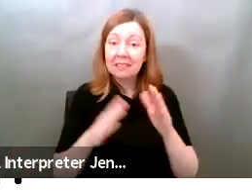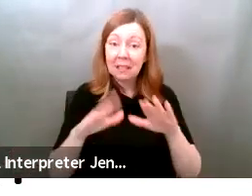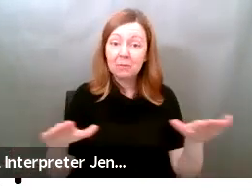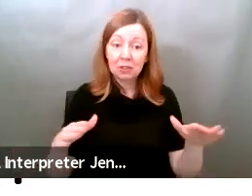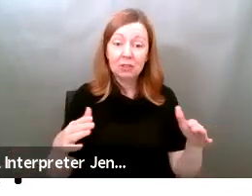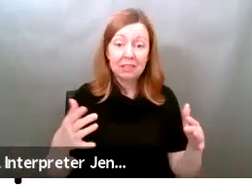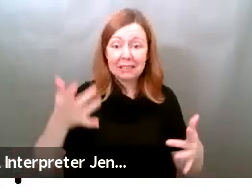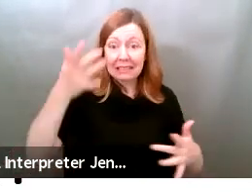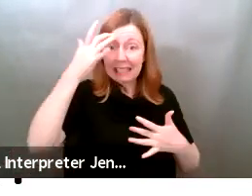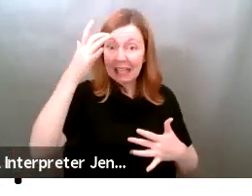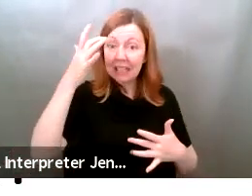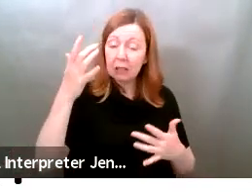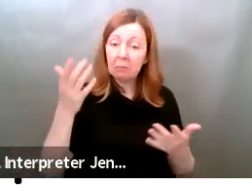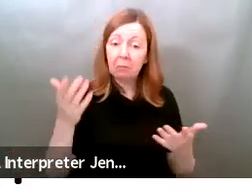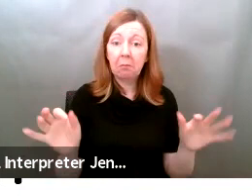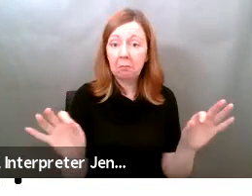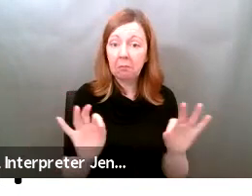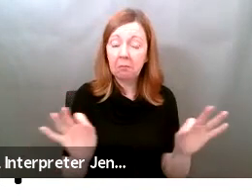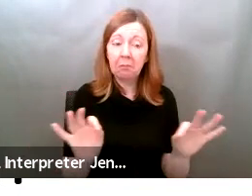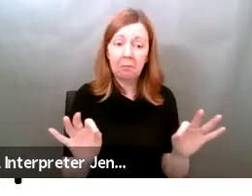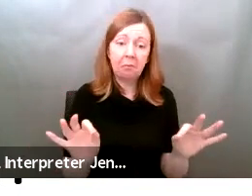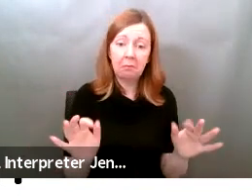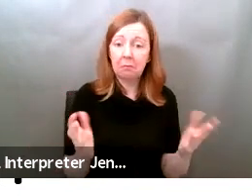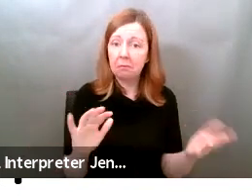had illness and were pretty